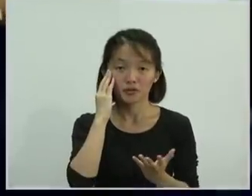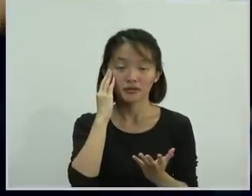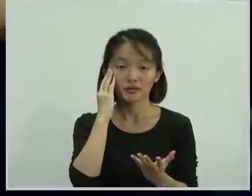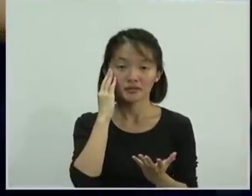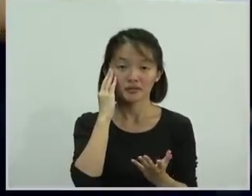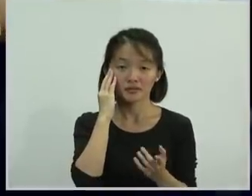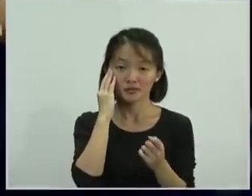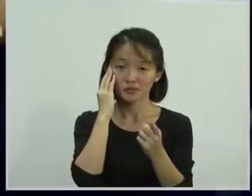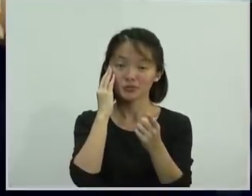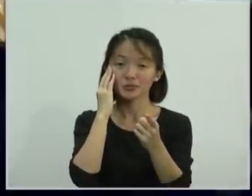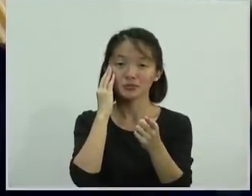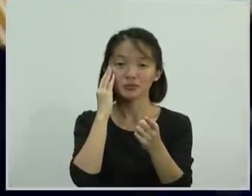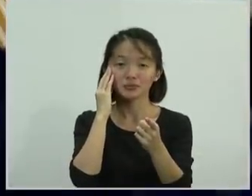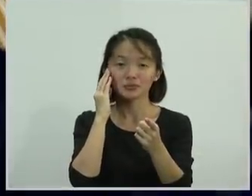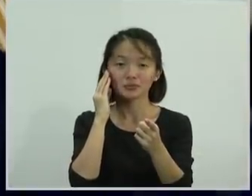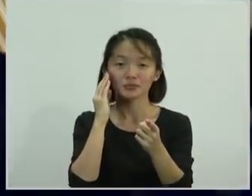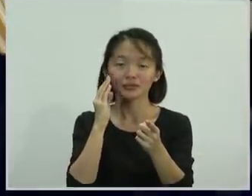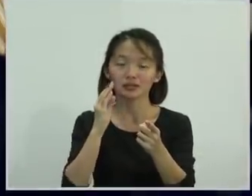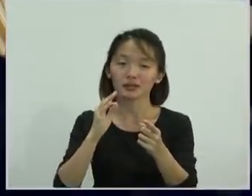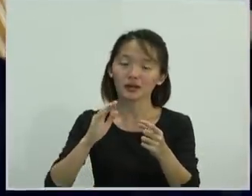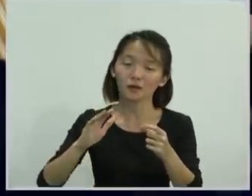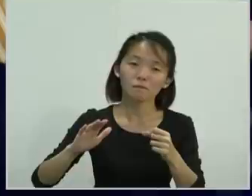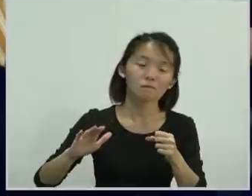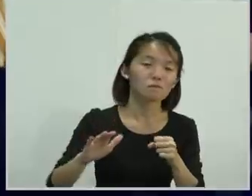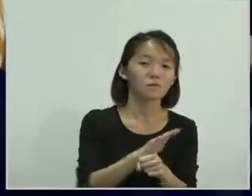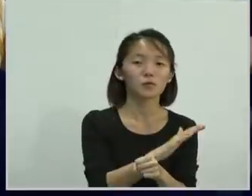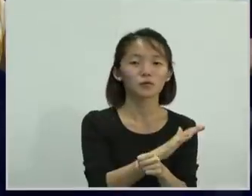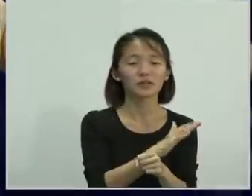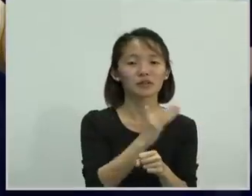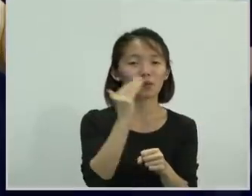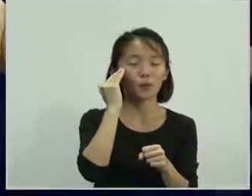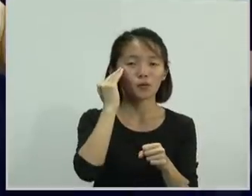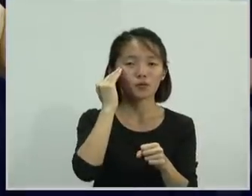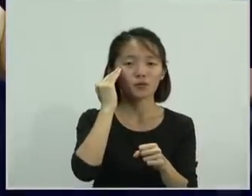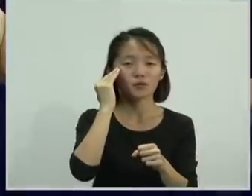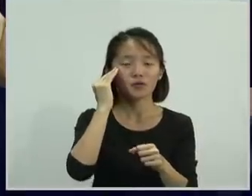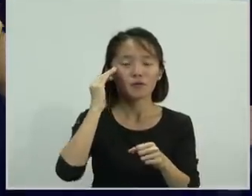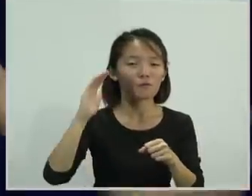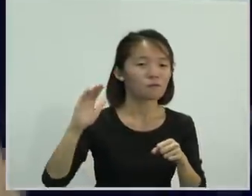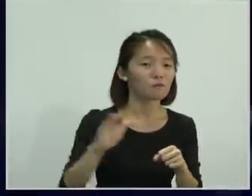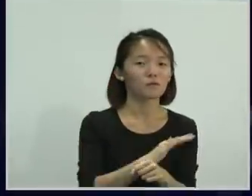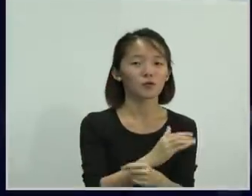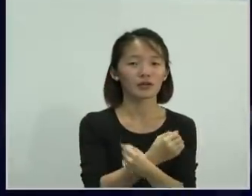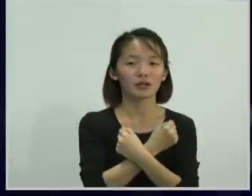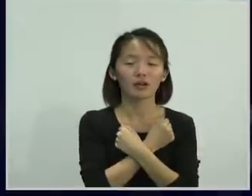are fully known and fully loved by God."